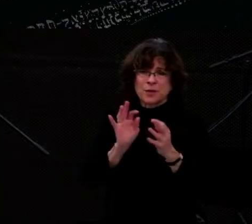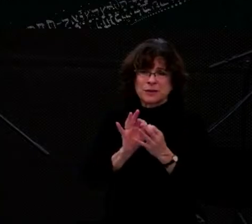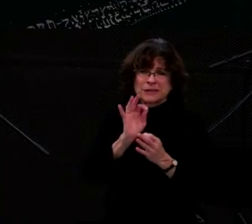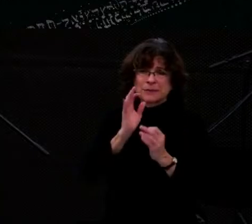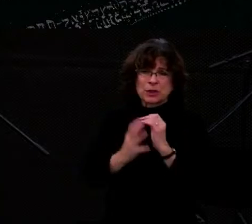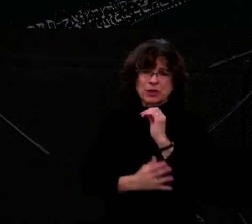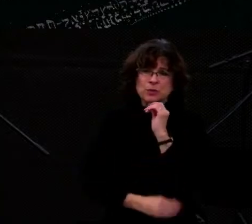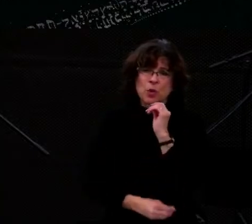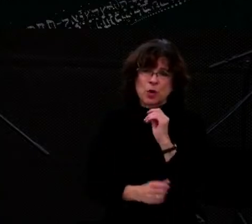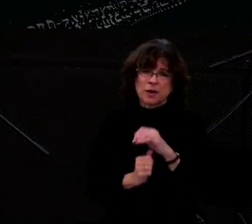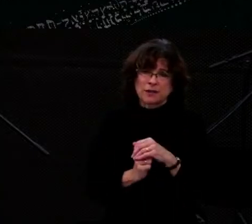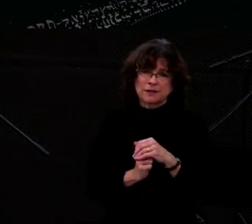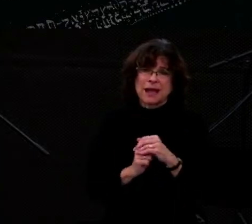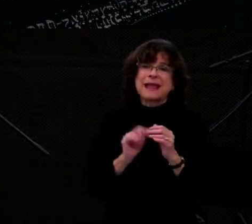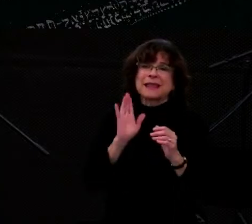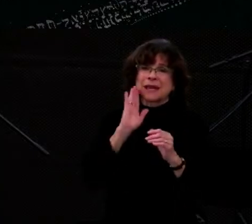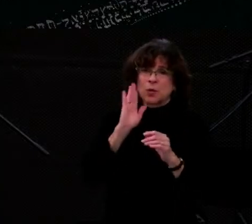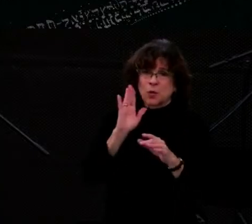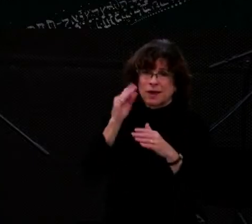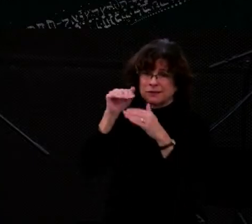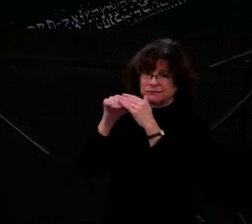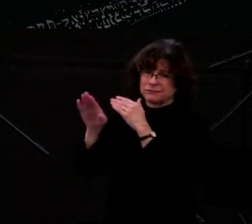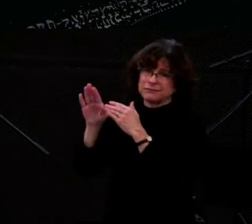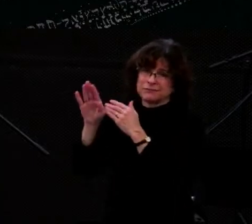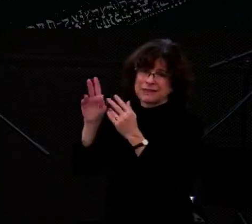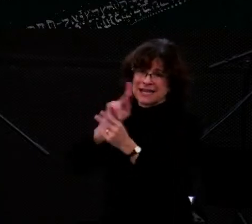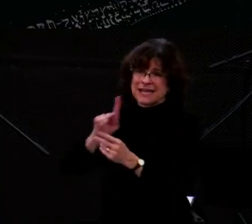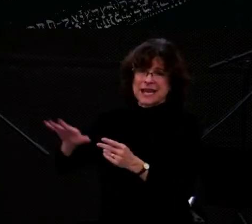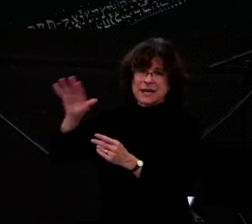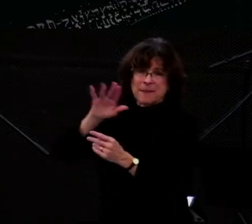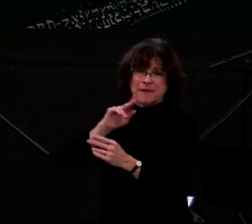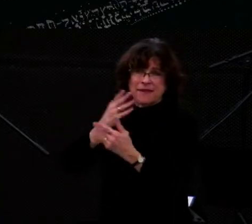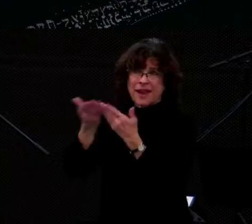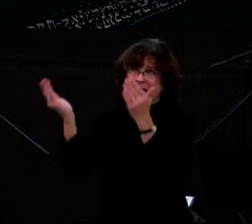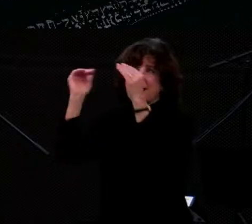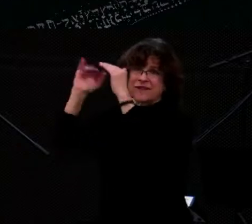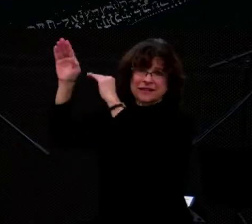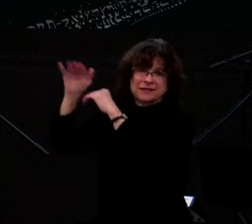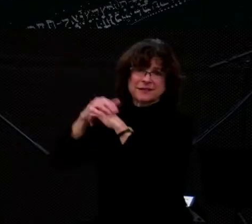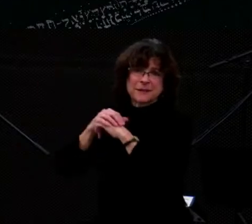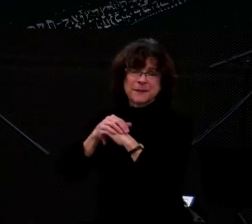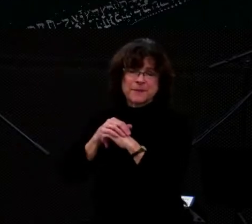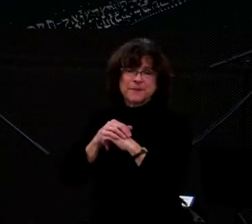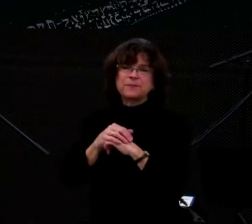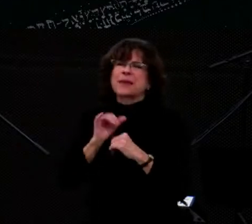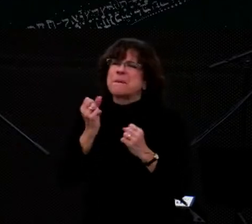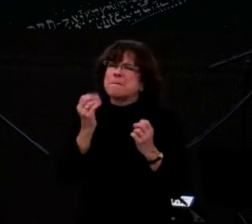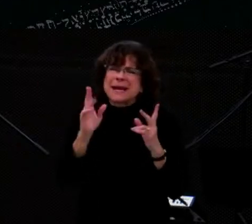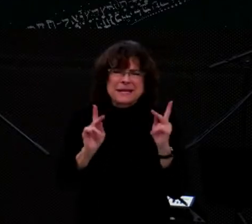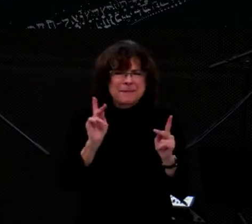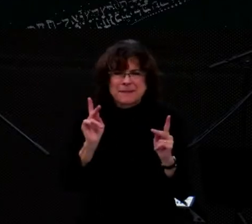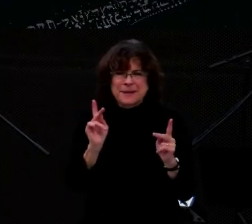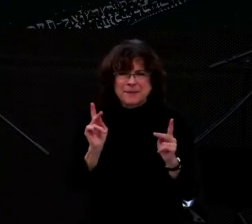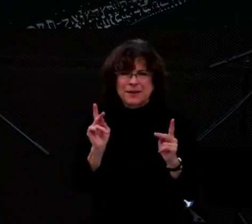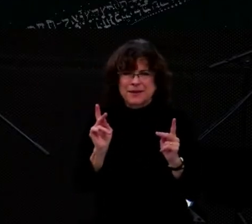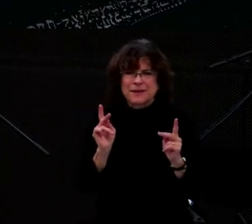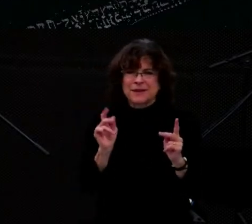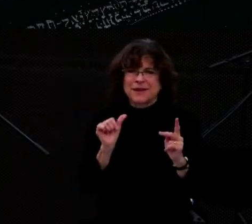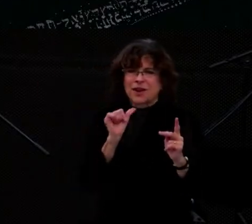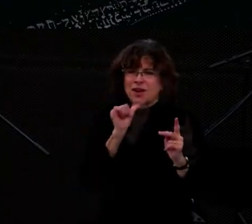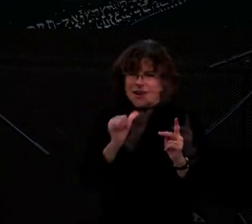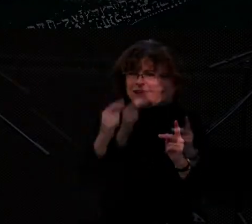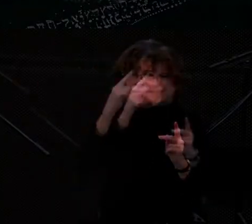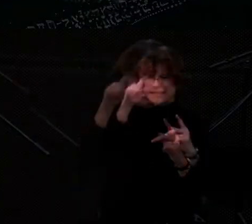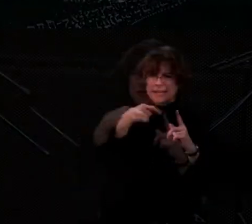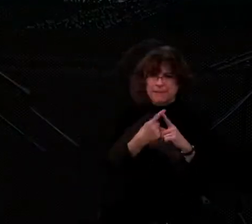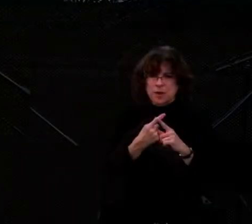heaven. See, what keeps many people from coming to Jesus Christ as their Lord and Savior is not the grossness of their sin,